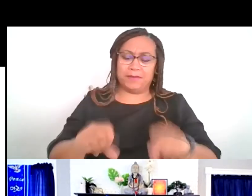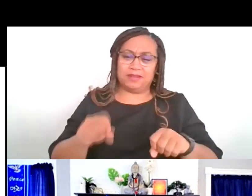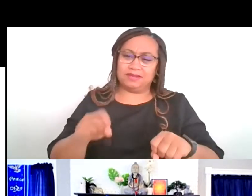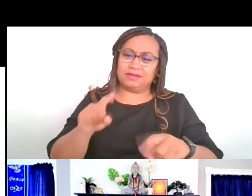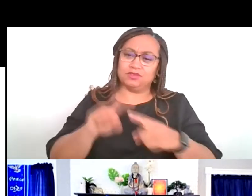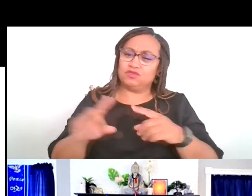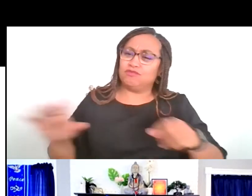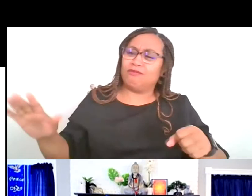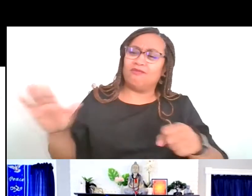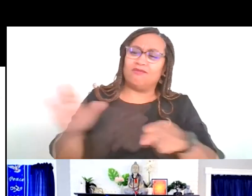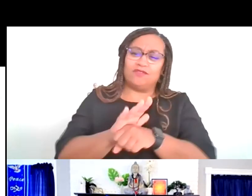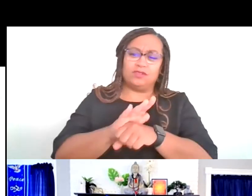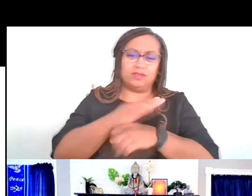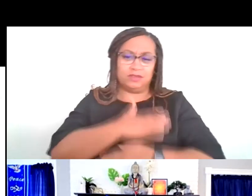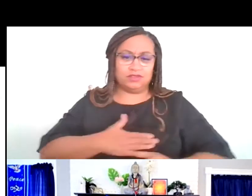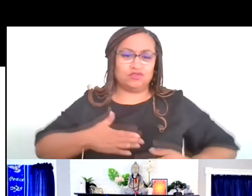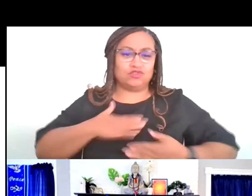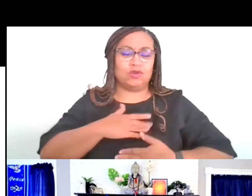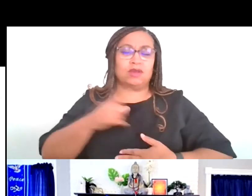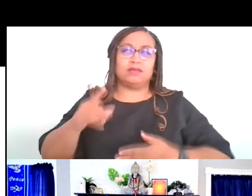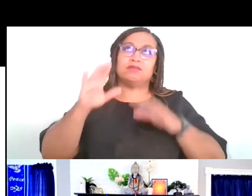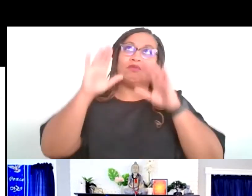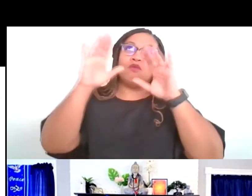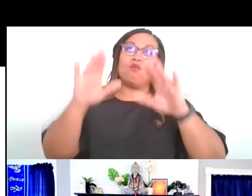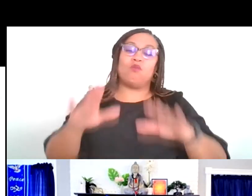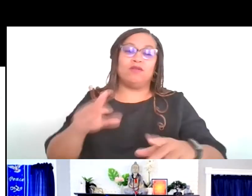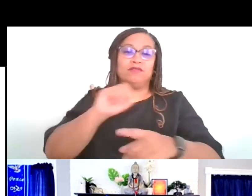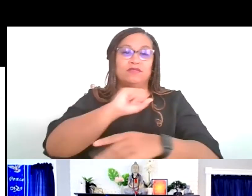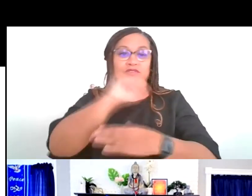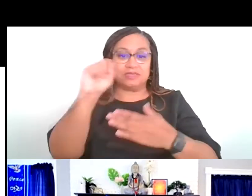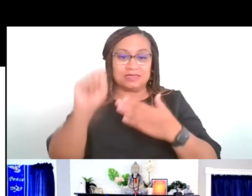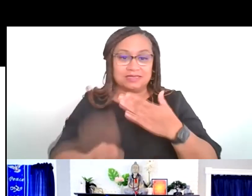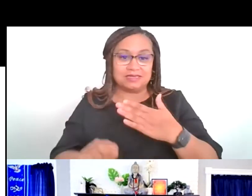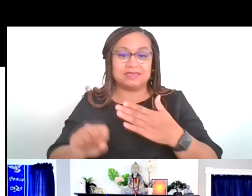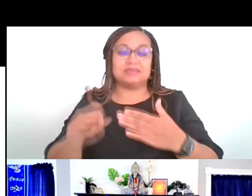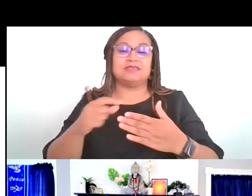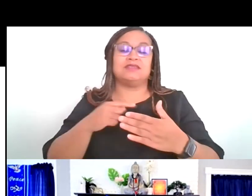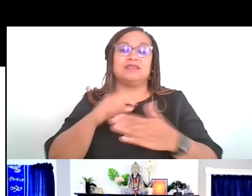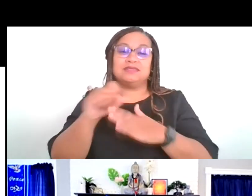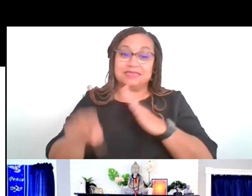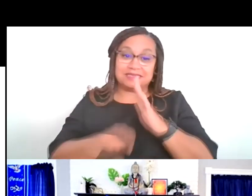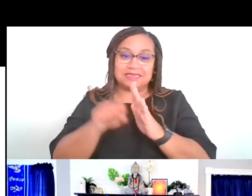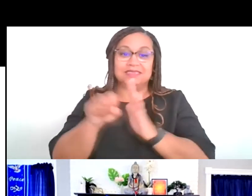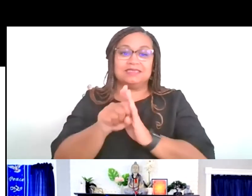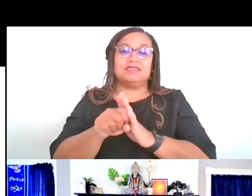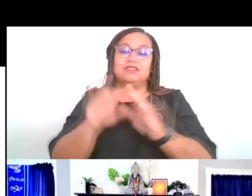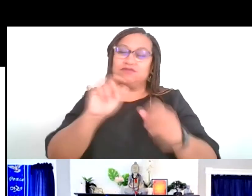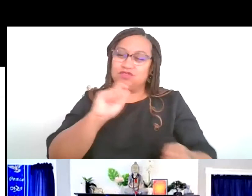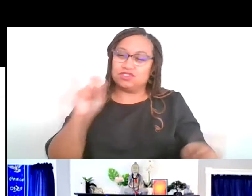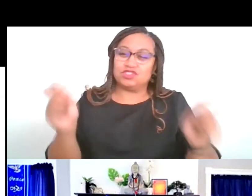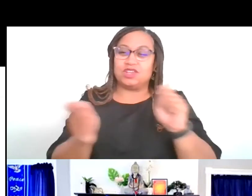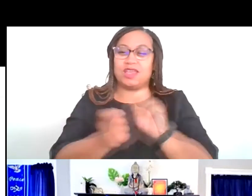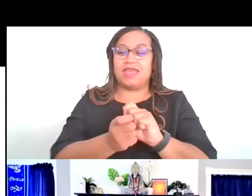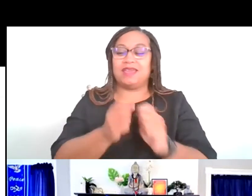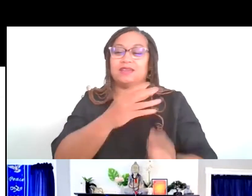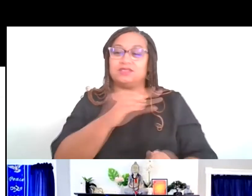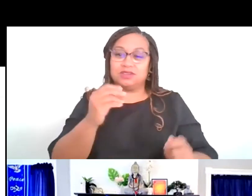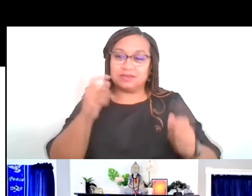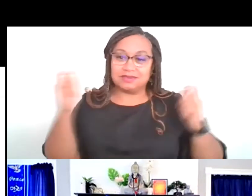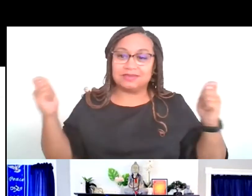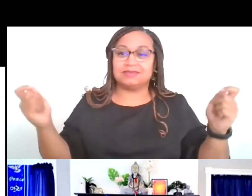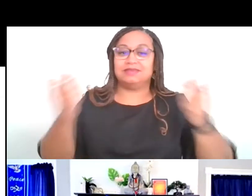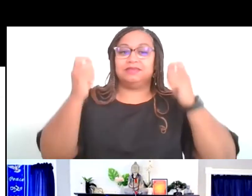enjoy this wondrous season of change and celebration. Come and be loved.